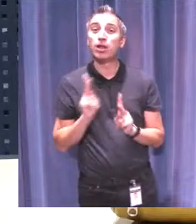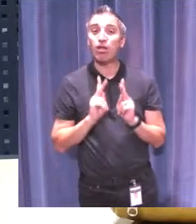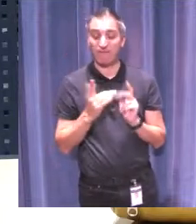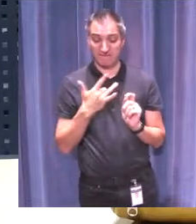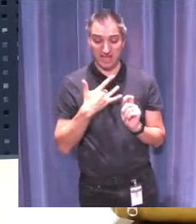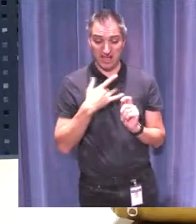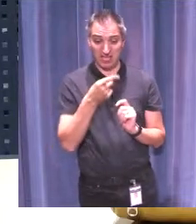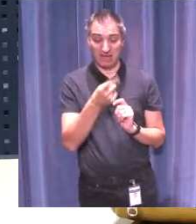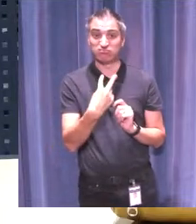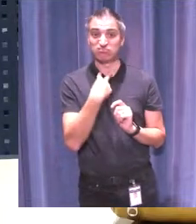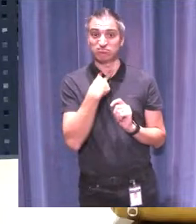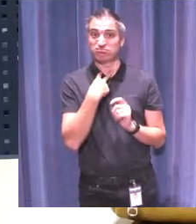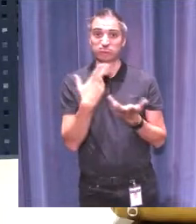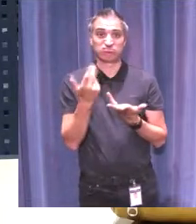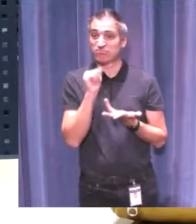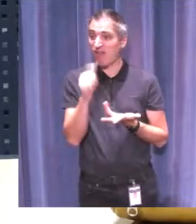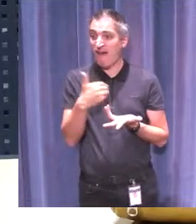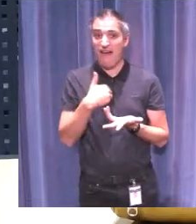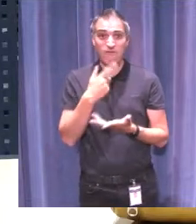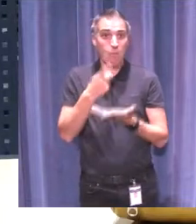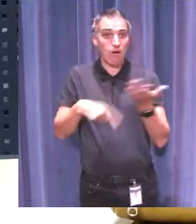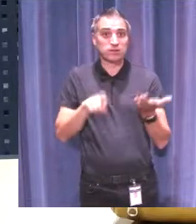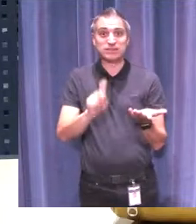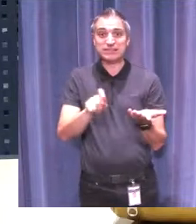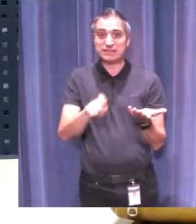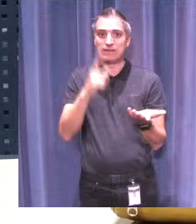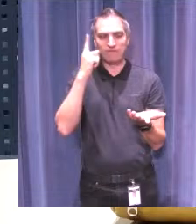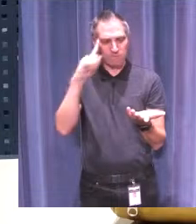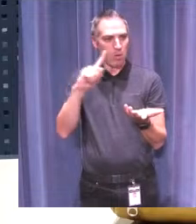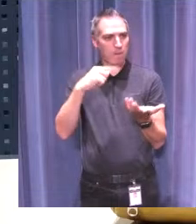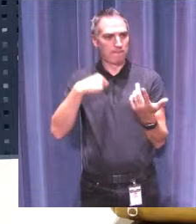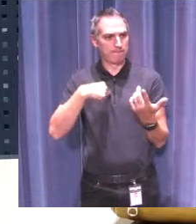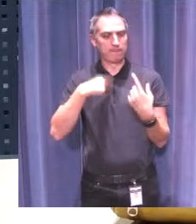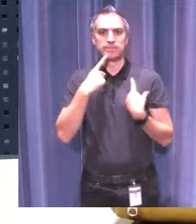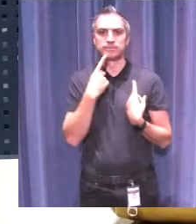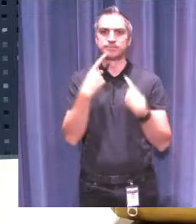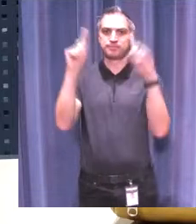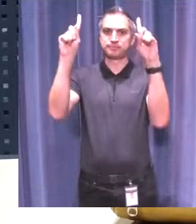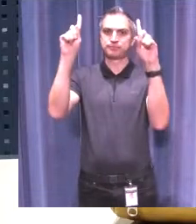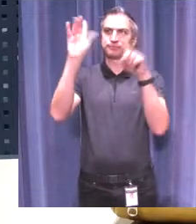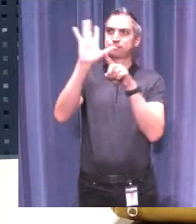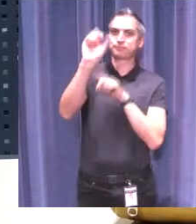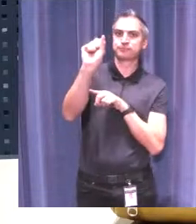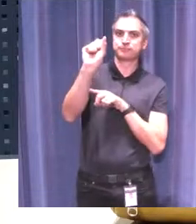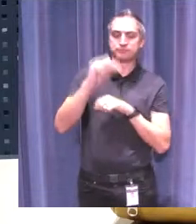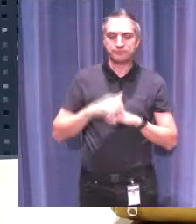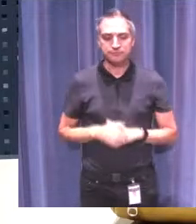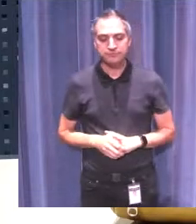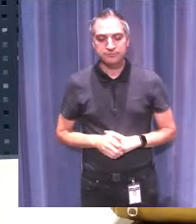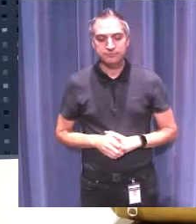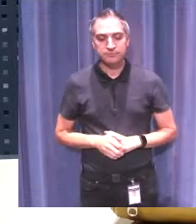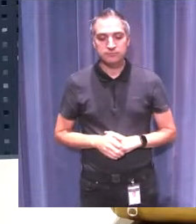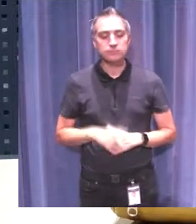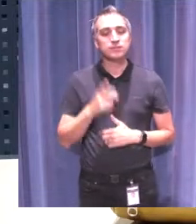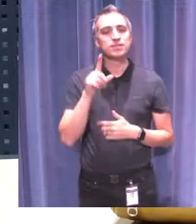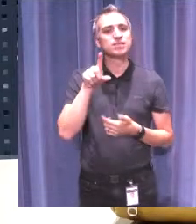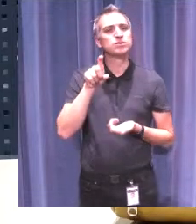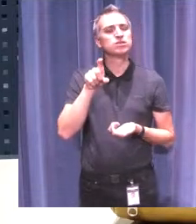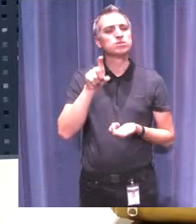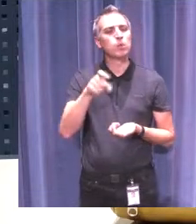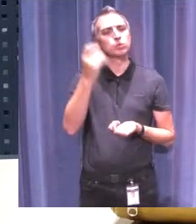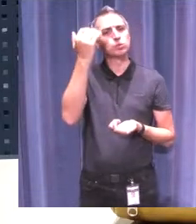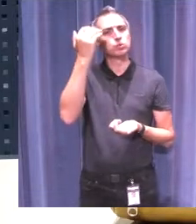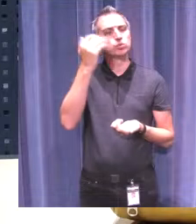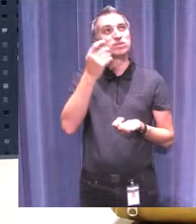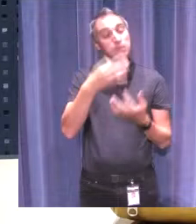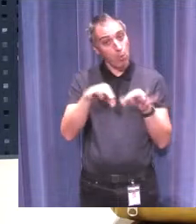position where they're not given something they would really need to shine. I think it's very important to know what they're supposed